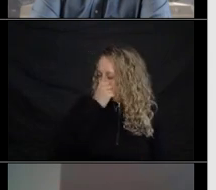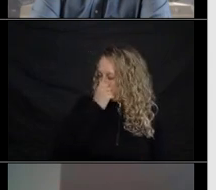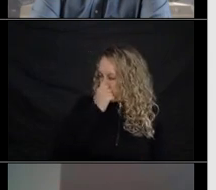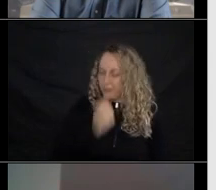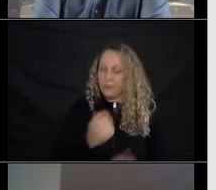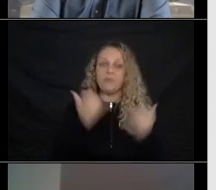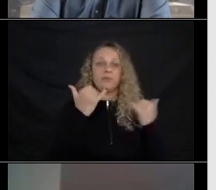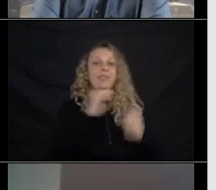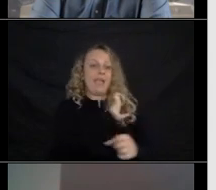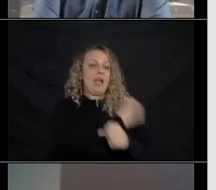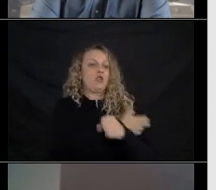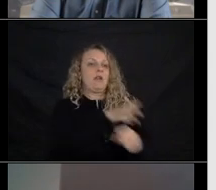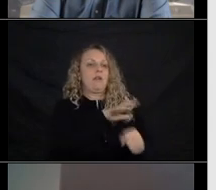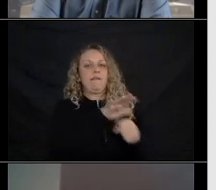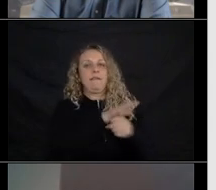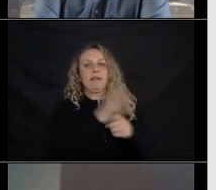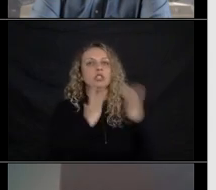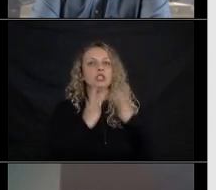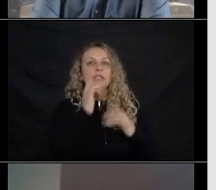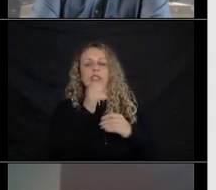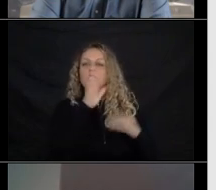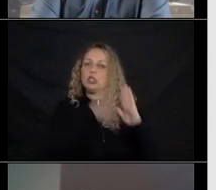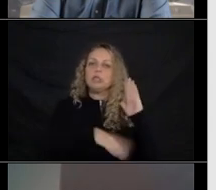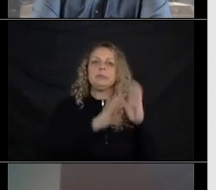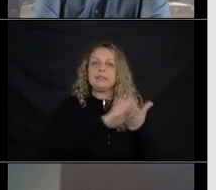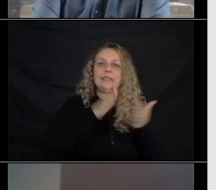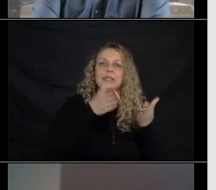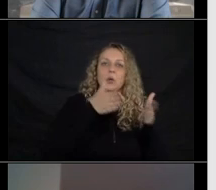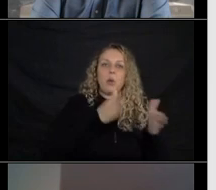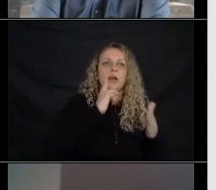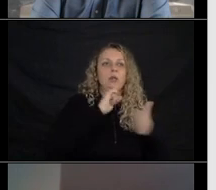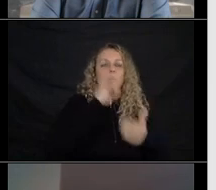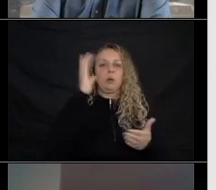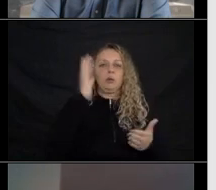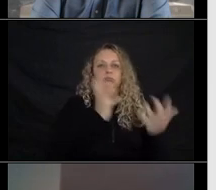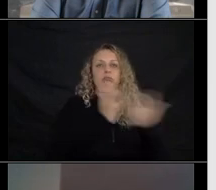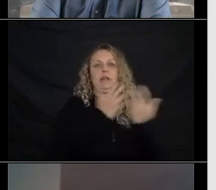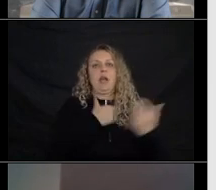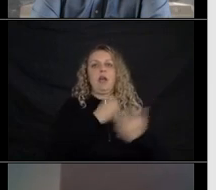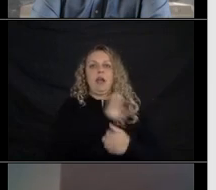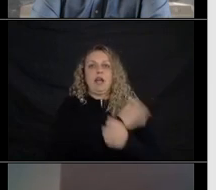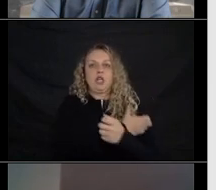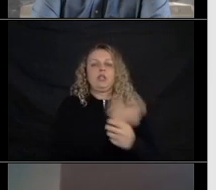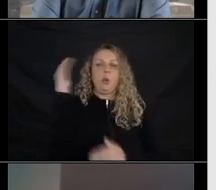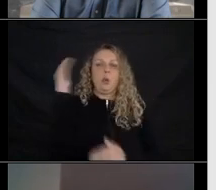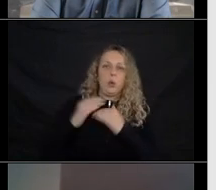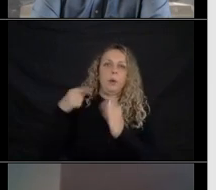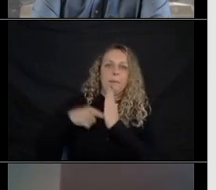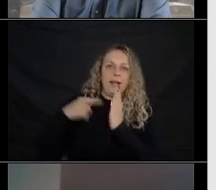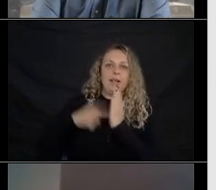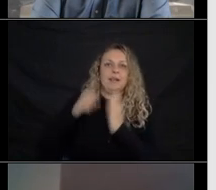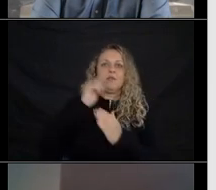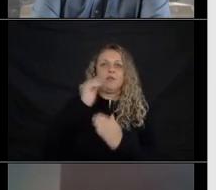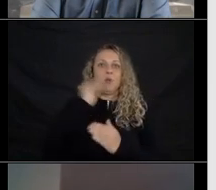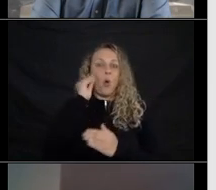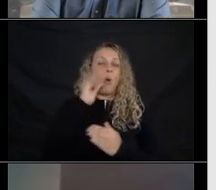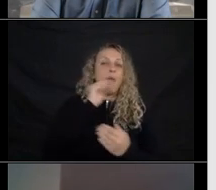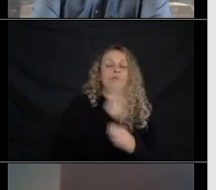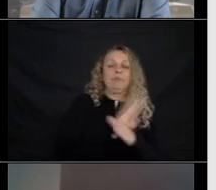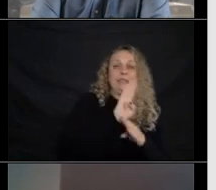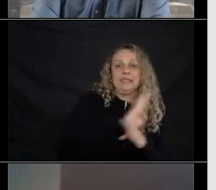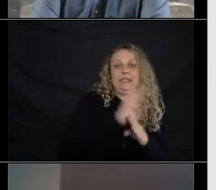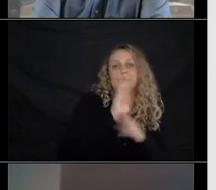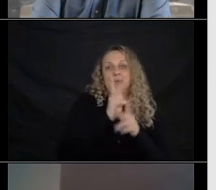Whereas energy efficiency is one of the cheapest, quickest, and cleanest ways to meet our energy needs and reduce utility bills for residential, business, and industrial